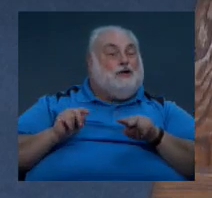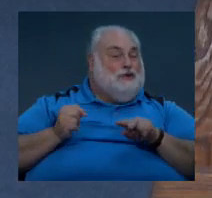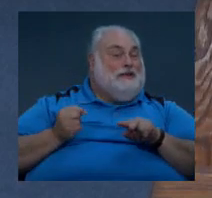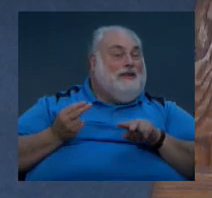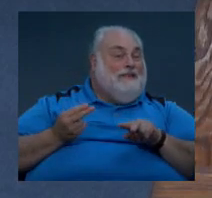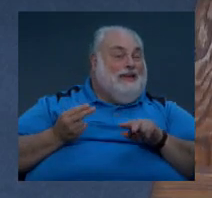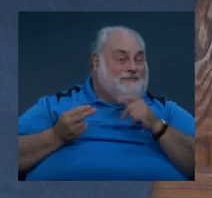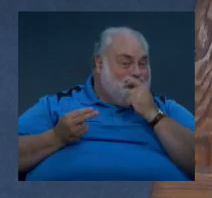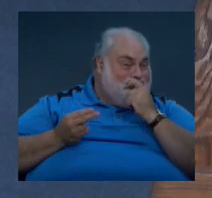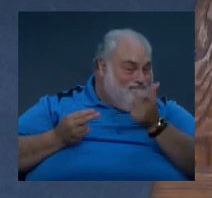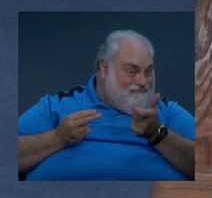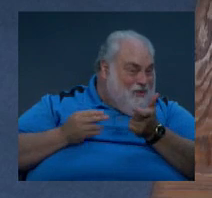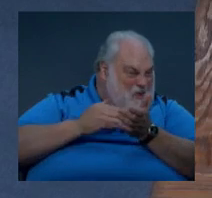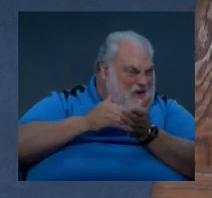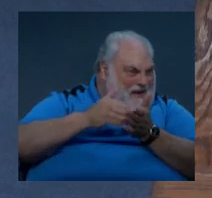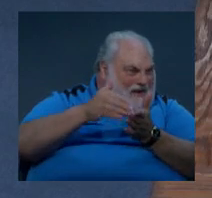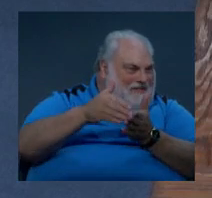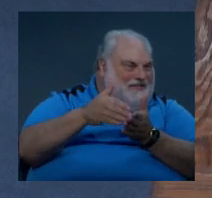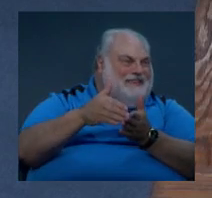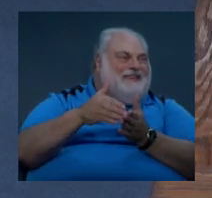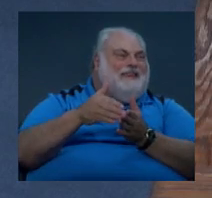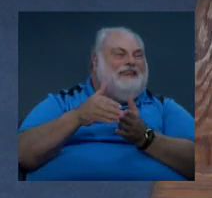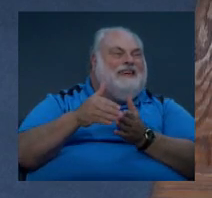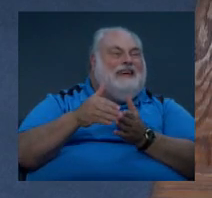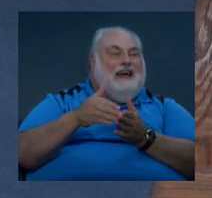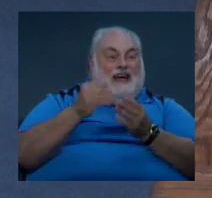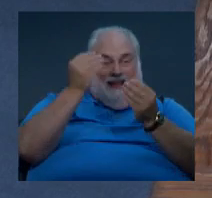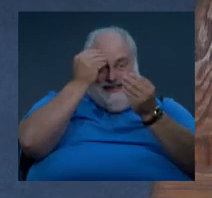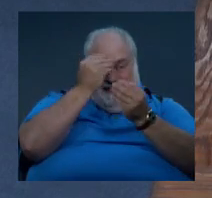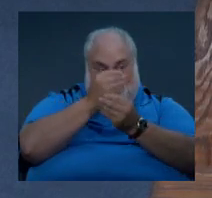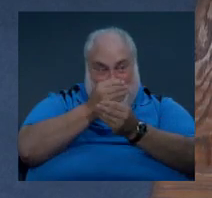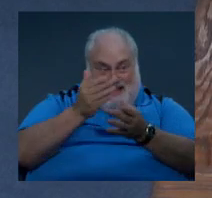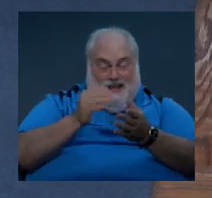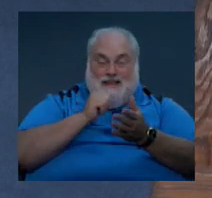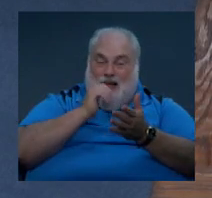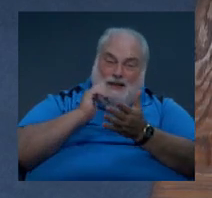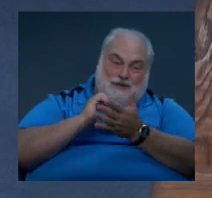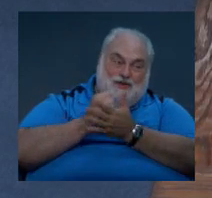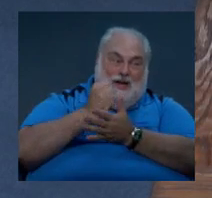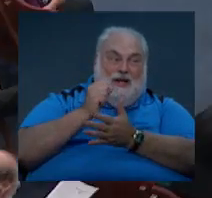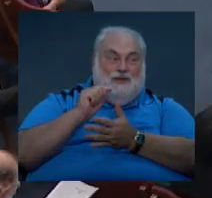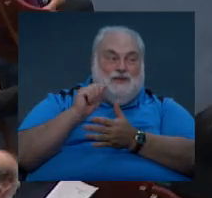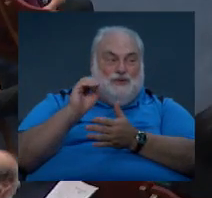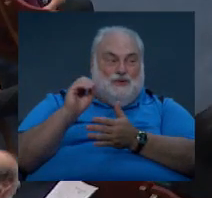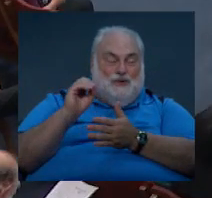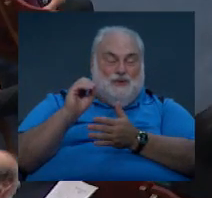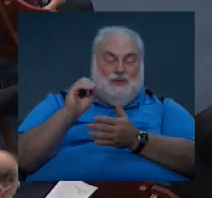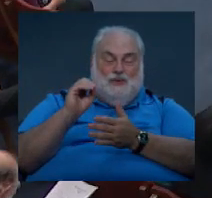TV very frequently. I want to tell you, I haven't had a chance to